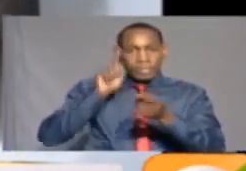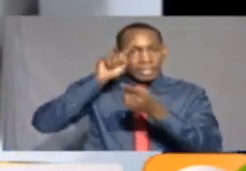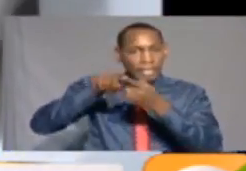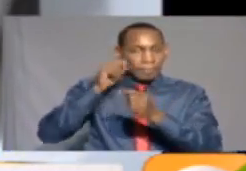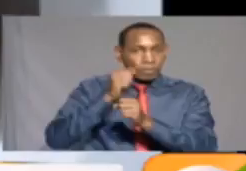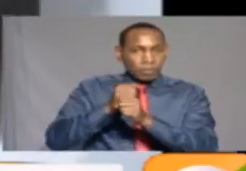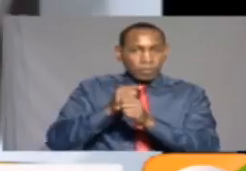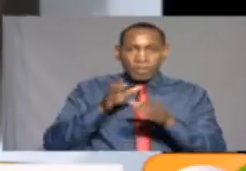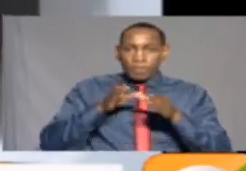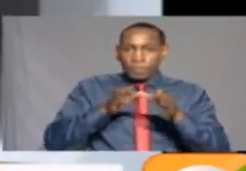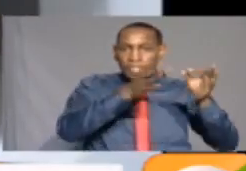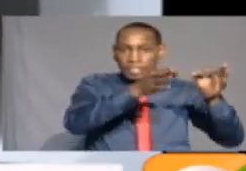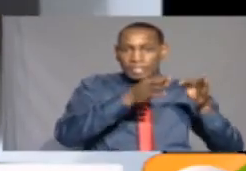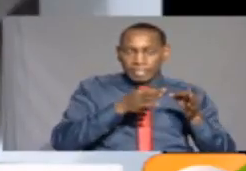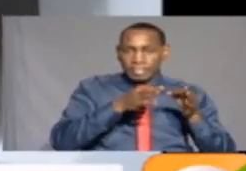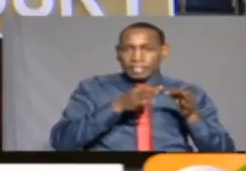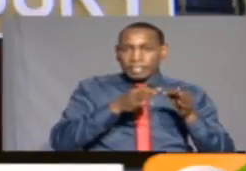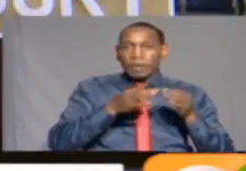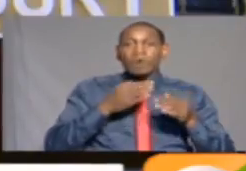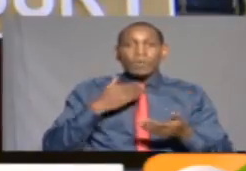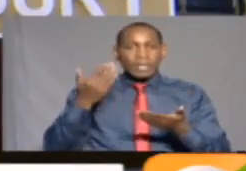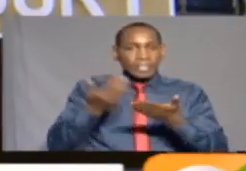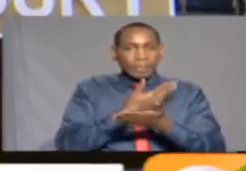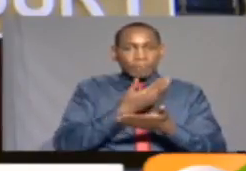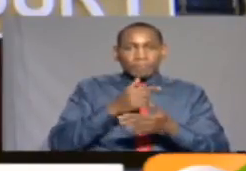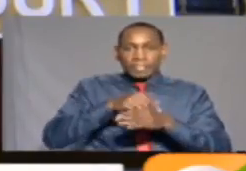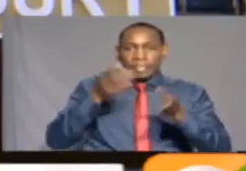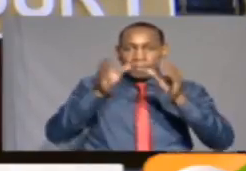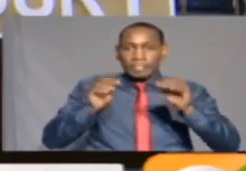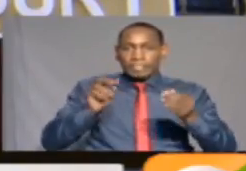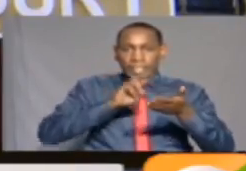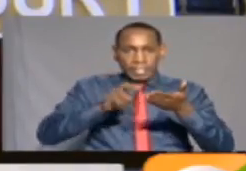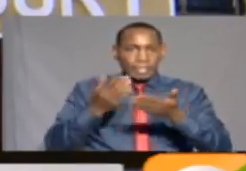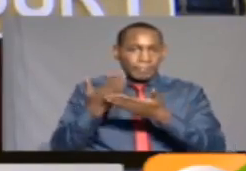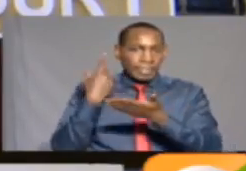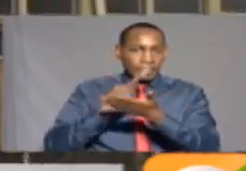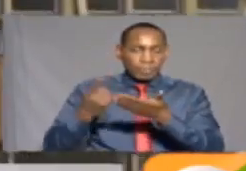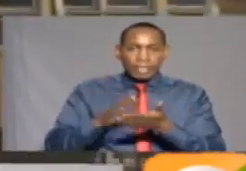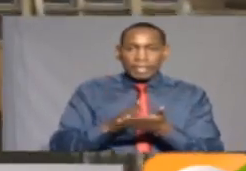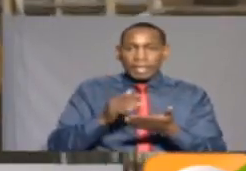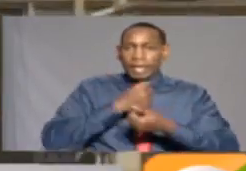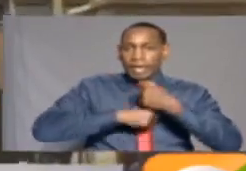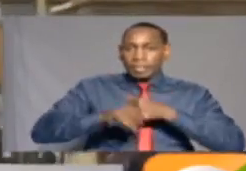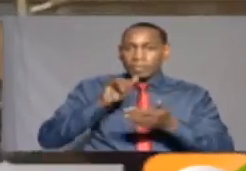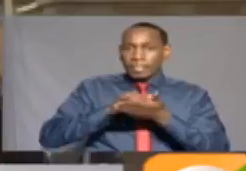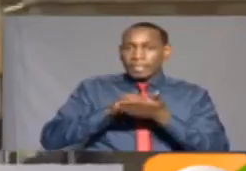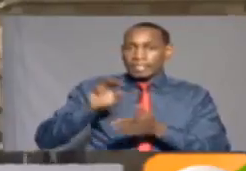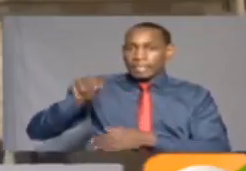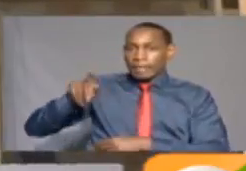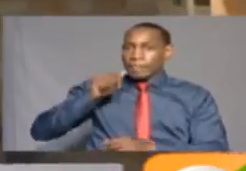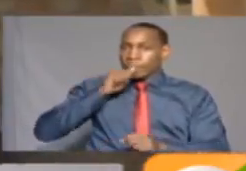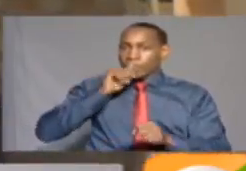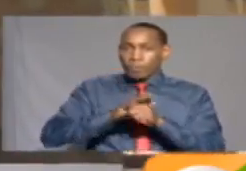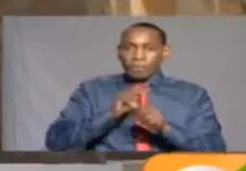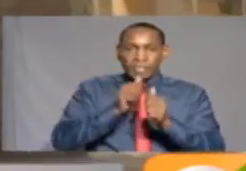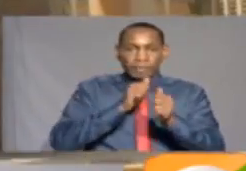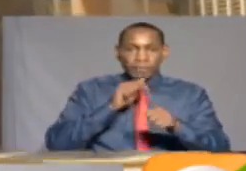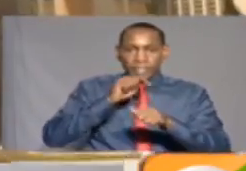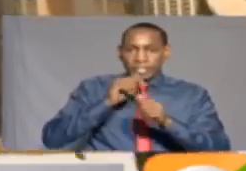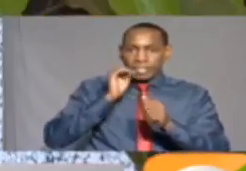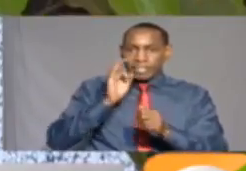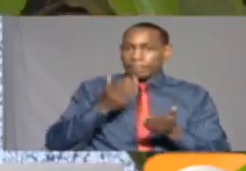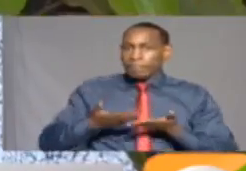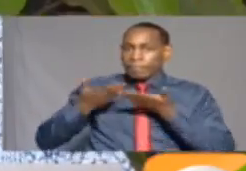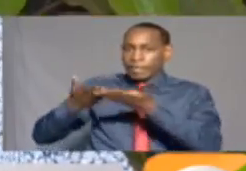do, forcing the Treasury to call for its repeal during the budget reading last week, something that MPs vowed to resist should it find its way to